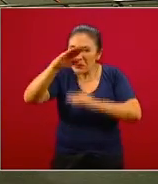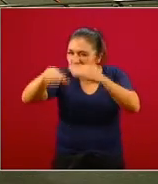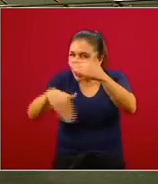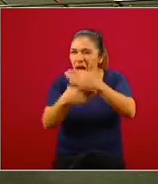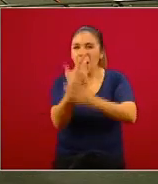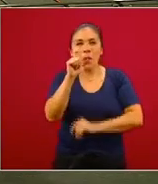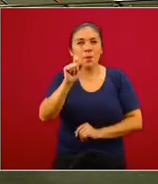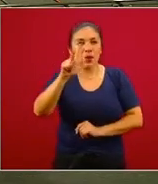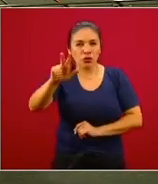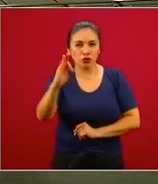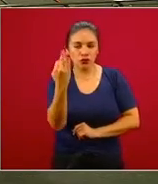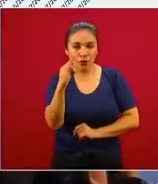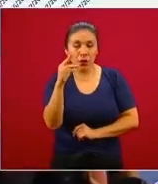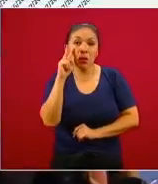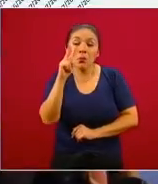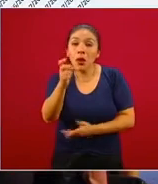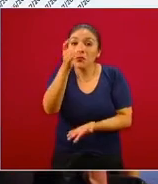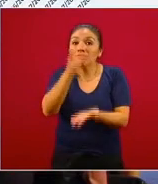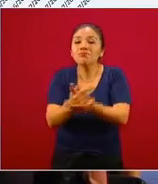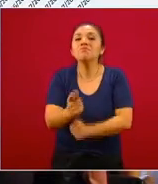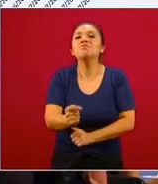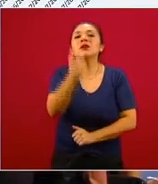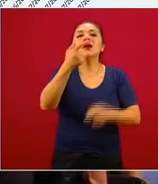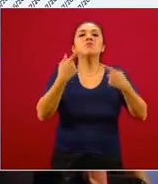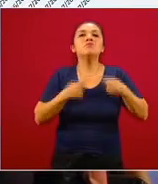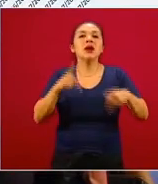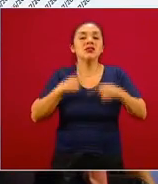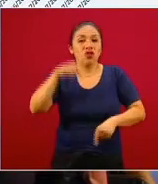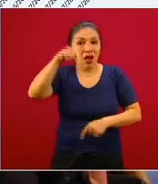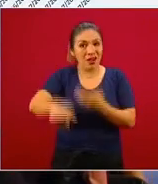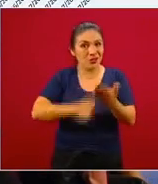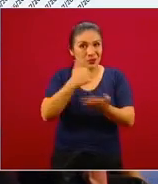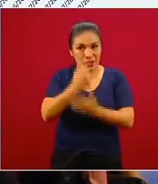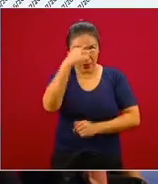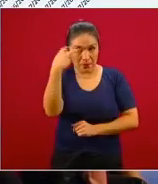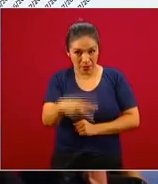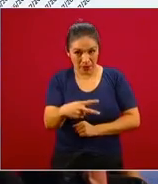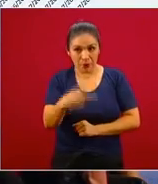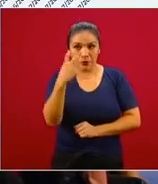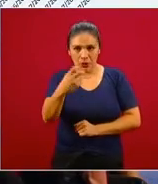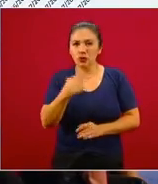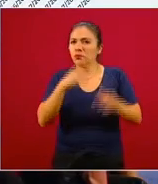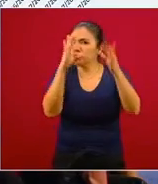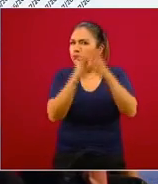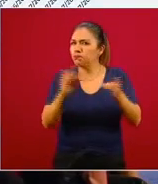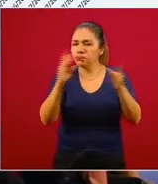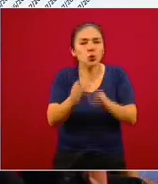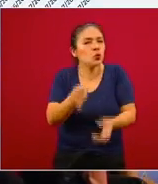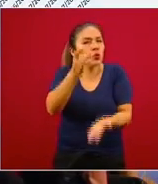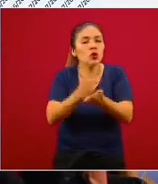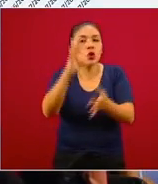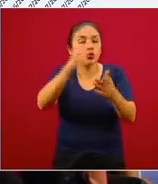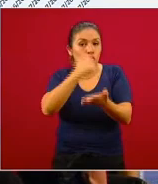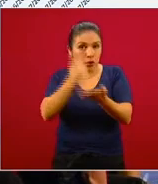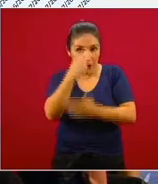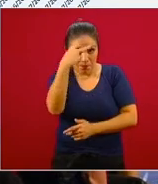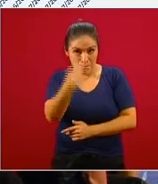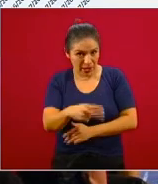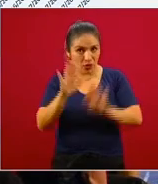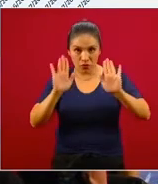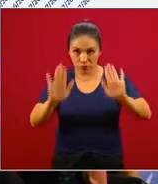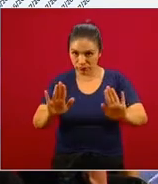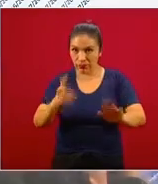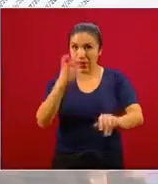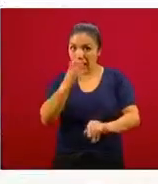Here we can see February the 27th, when we detected the first case. I'm gonna be